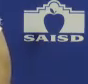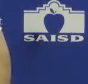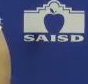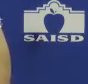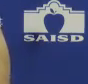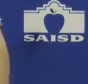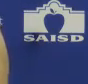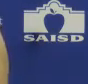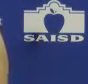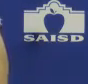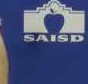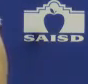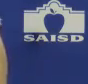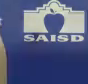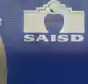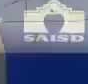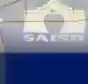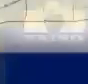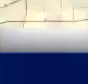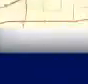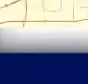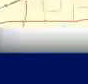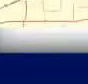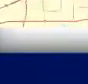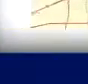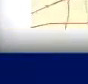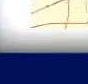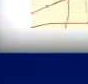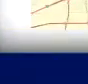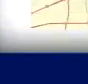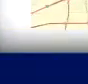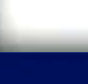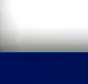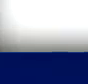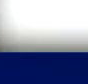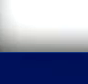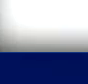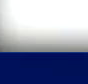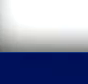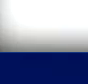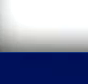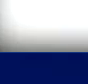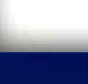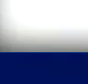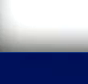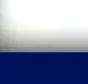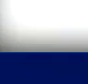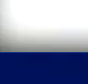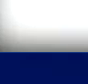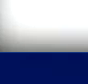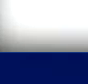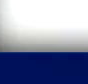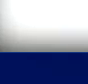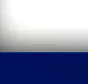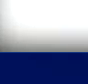Alrighty, thank you, Tony. As Tony mentioned, I'll go back to a previous slide here. These are the numbers that we're